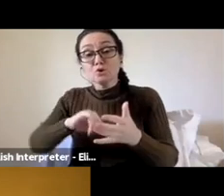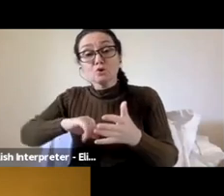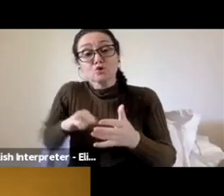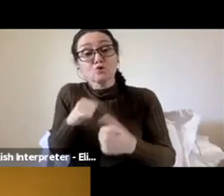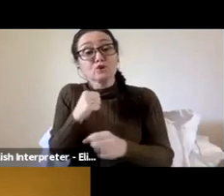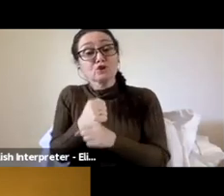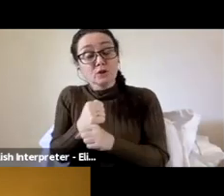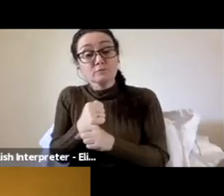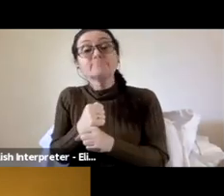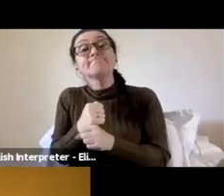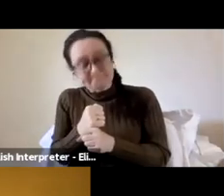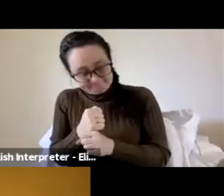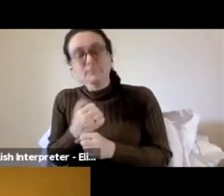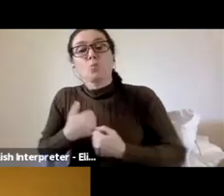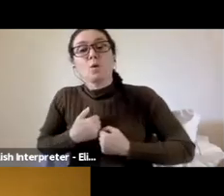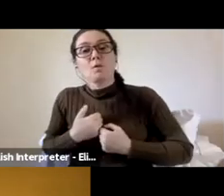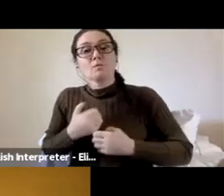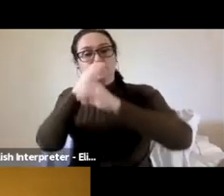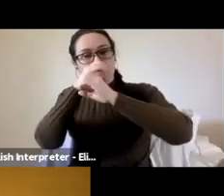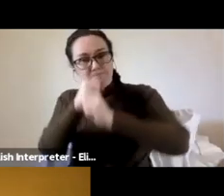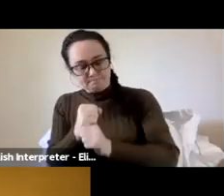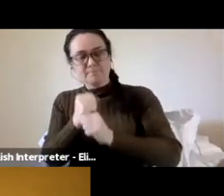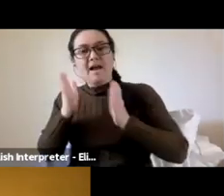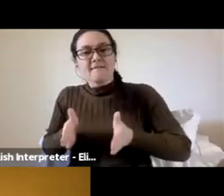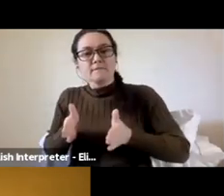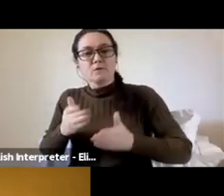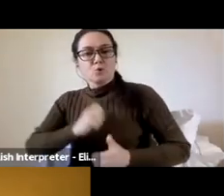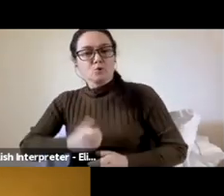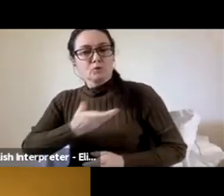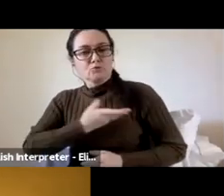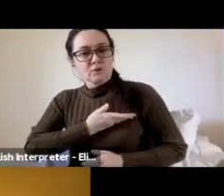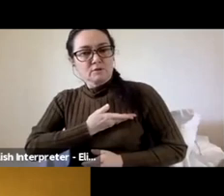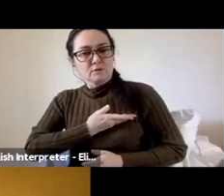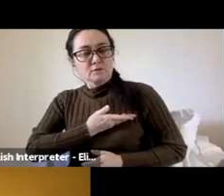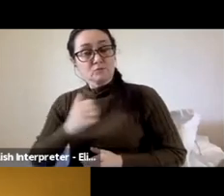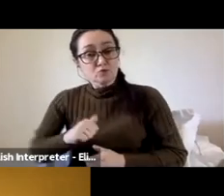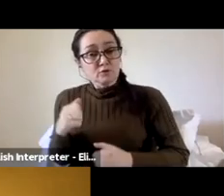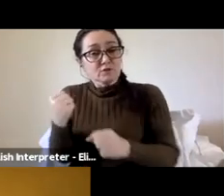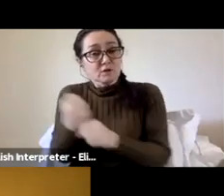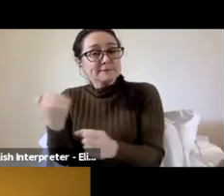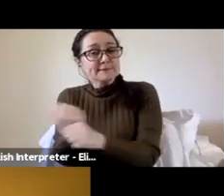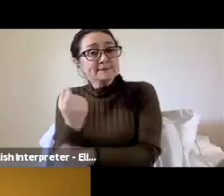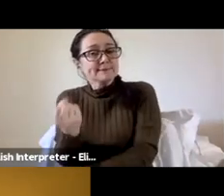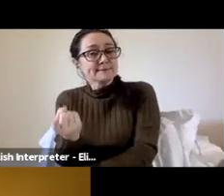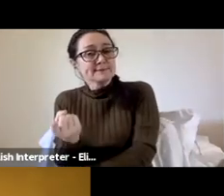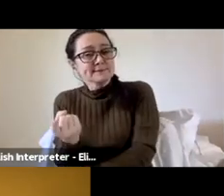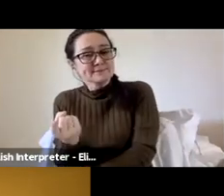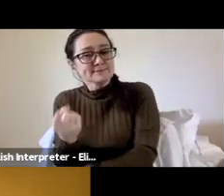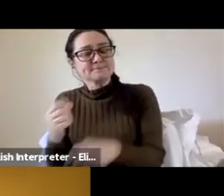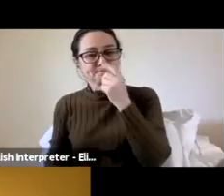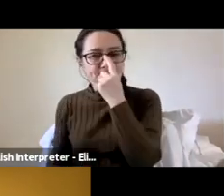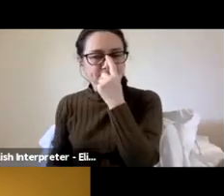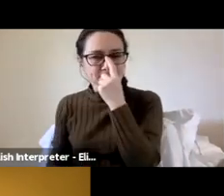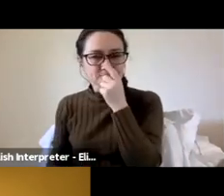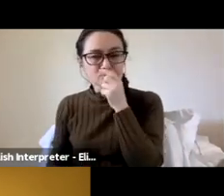asylum issues. So there is the window there, and they open that window, and they, as I said to you, they